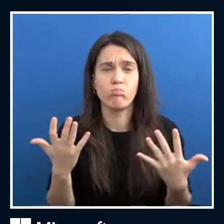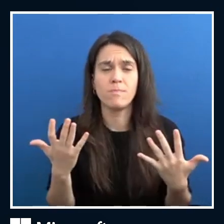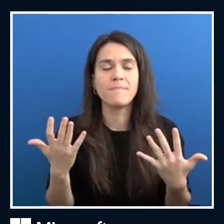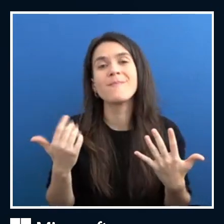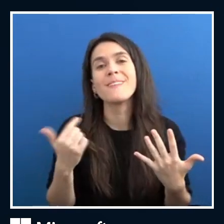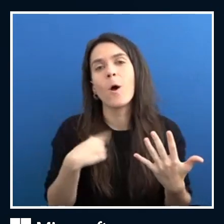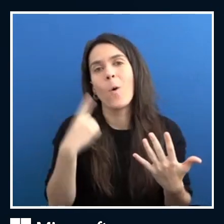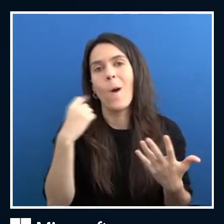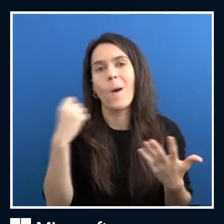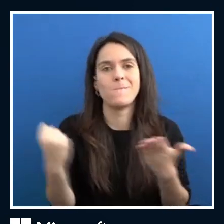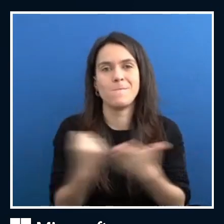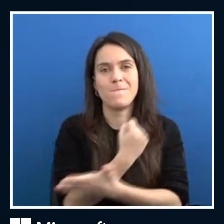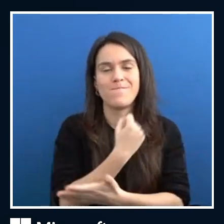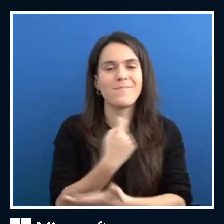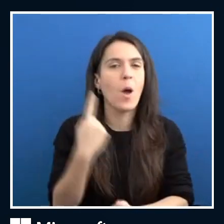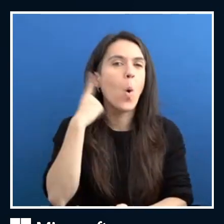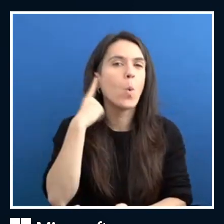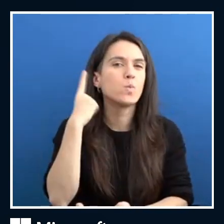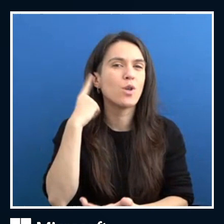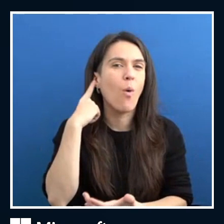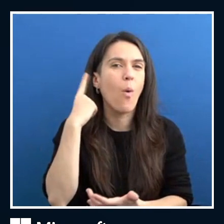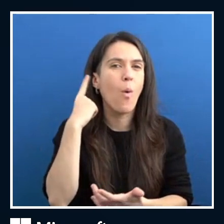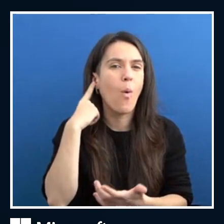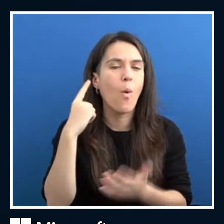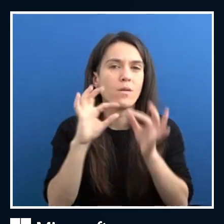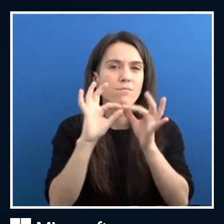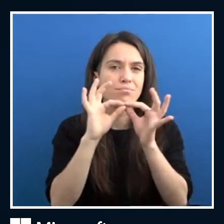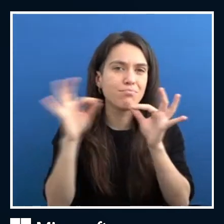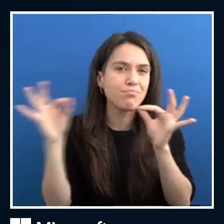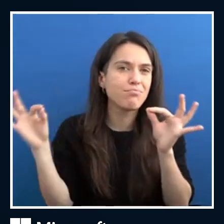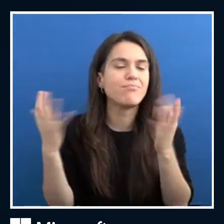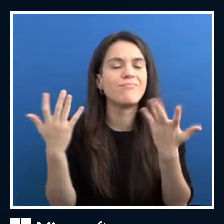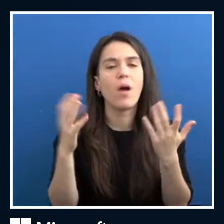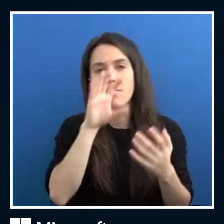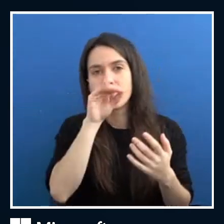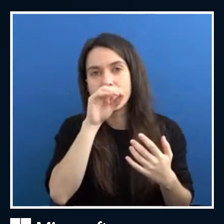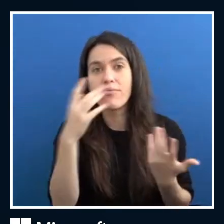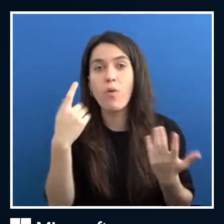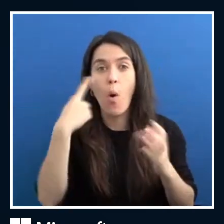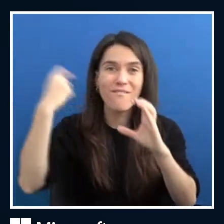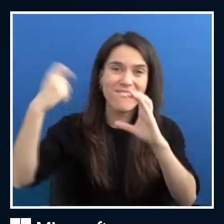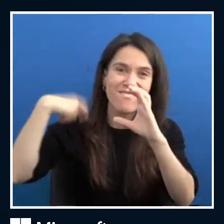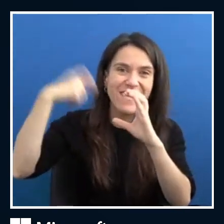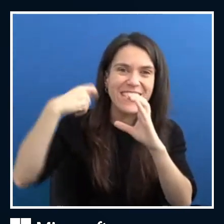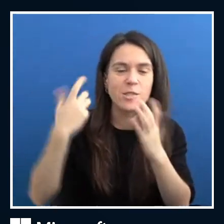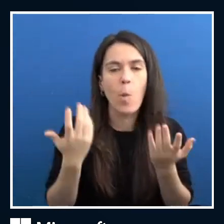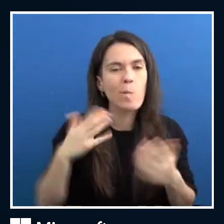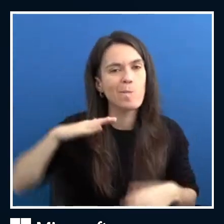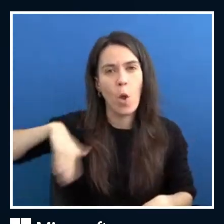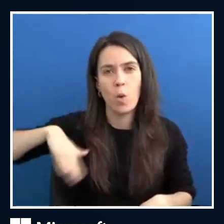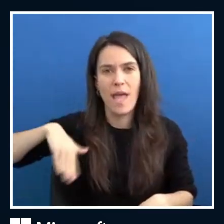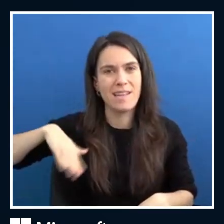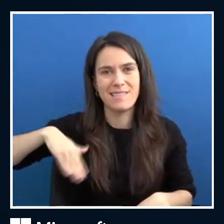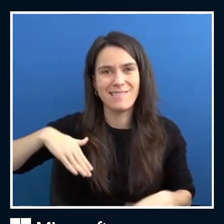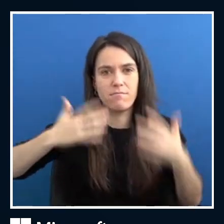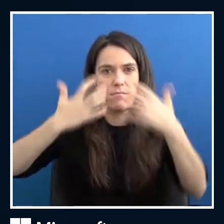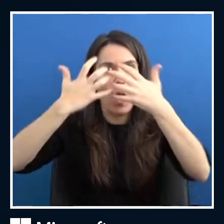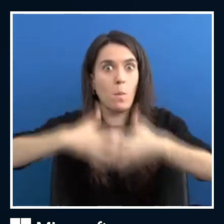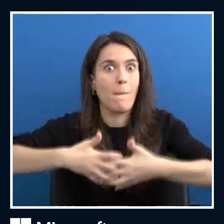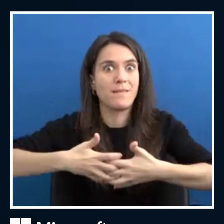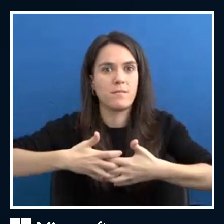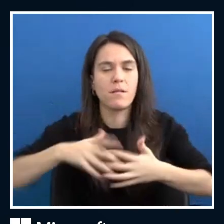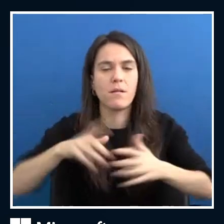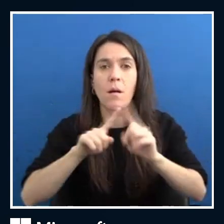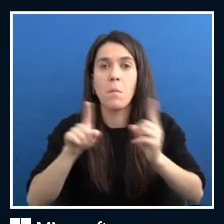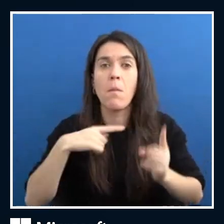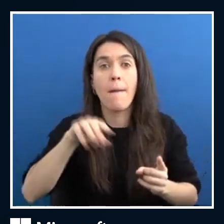on audio phrases and video files. Now, again, Microsoft has such nice